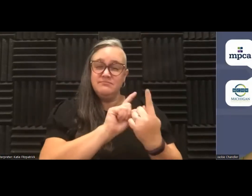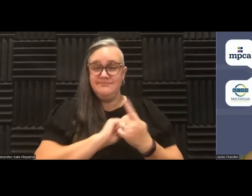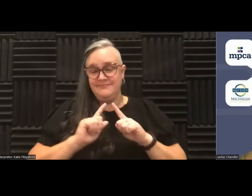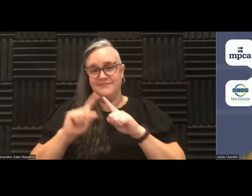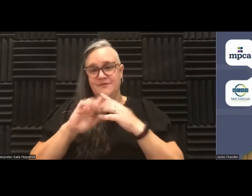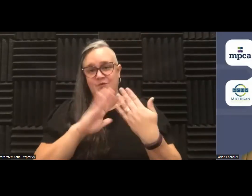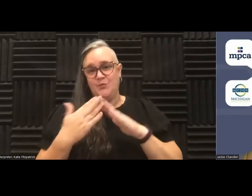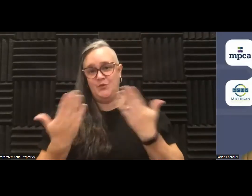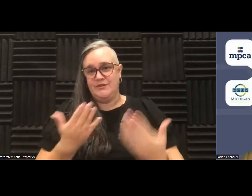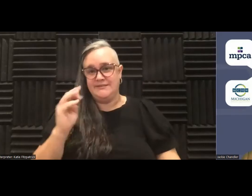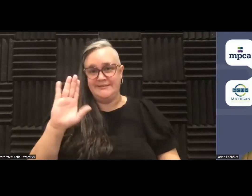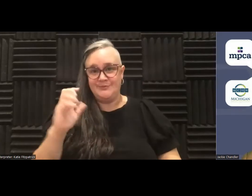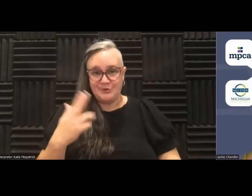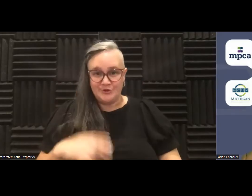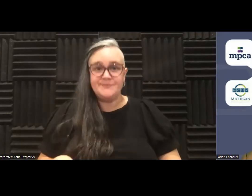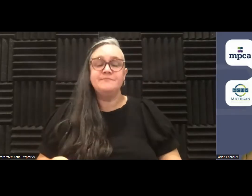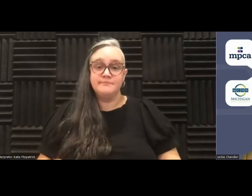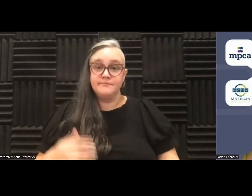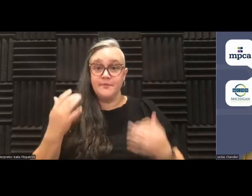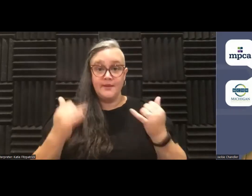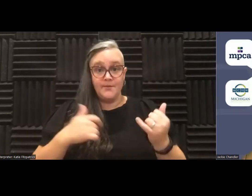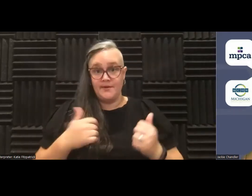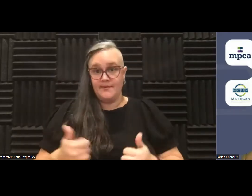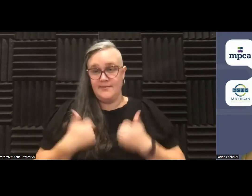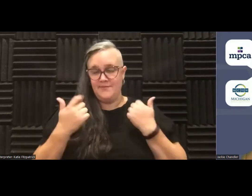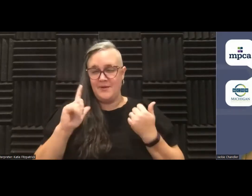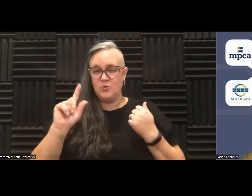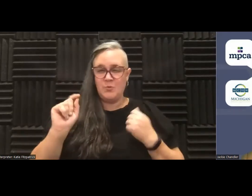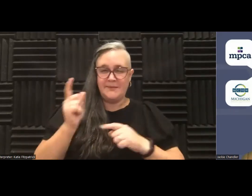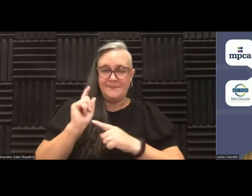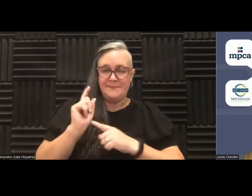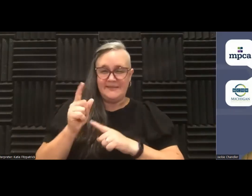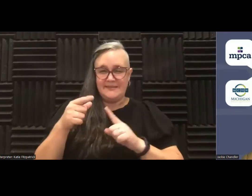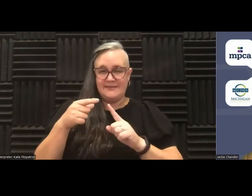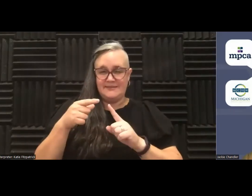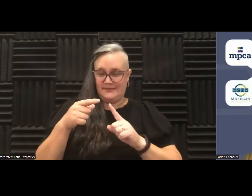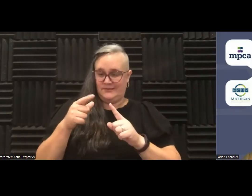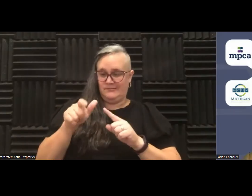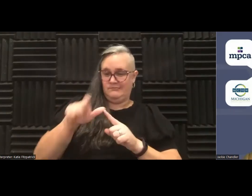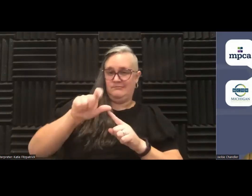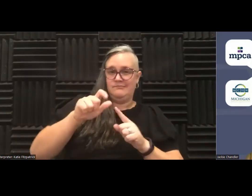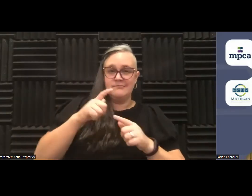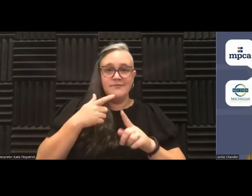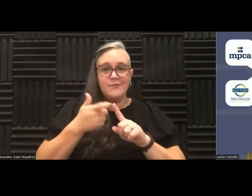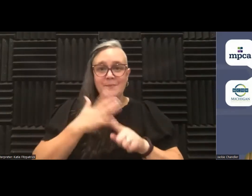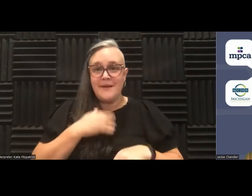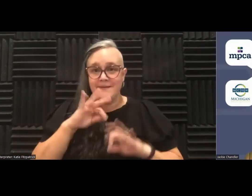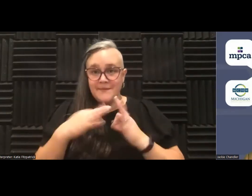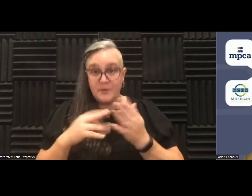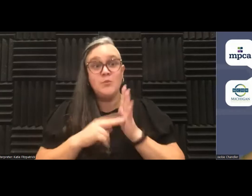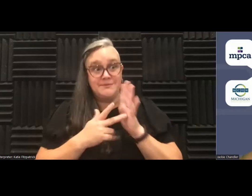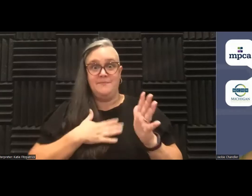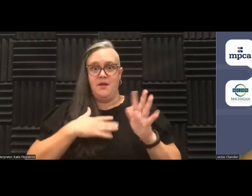Michigan. And I now live about 20 minutes away from most of my family. So I do have my support system around